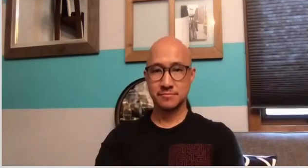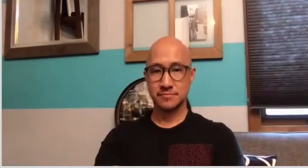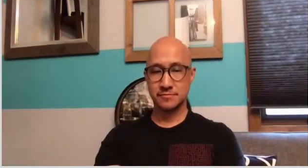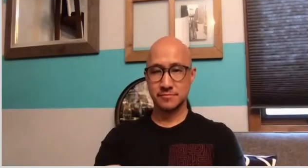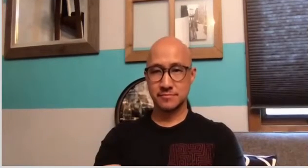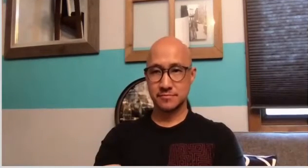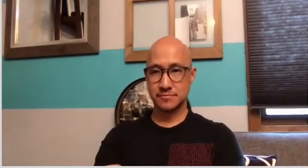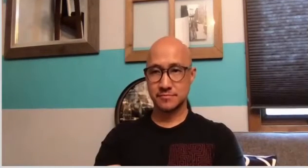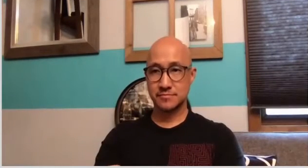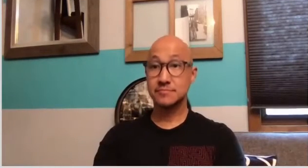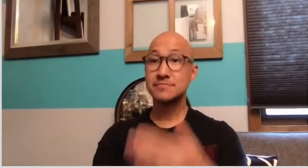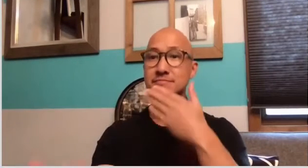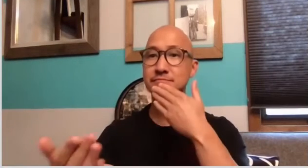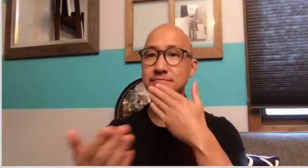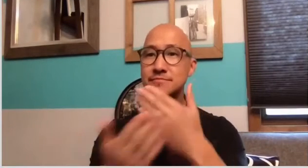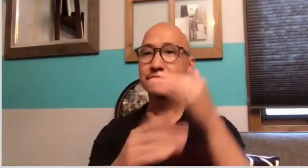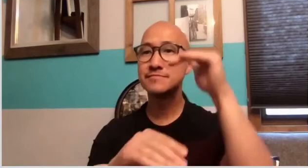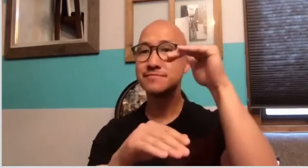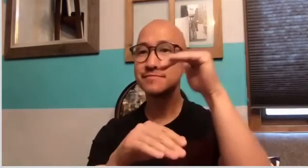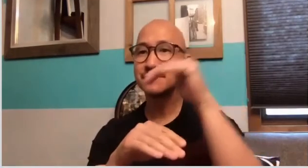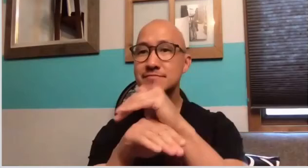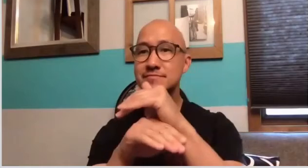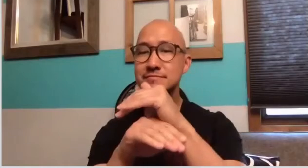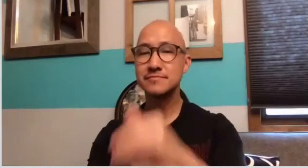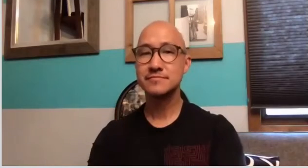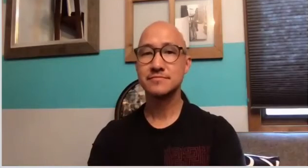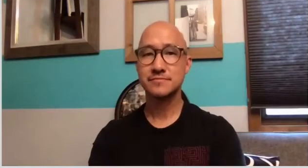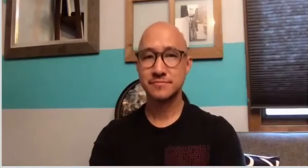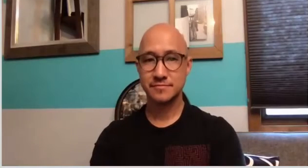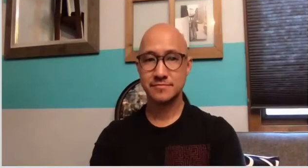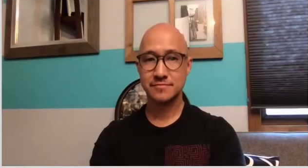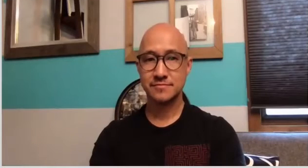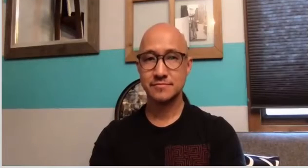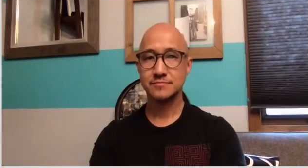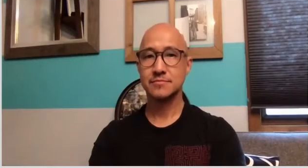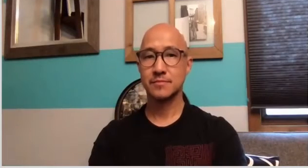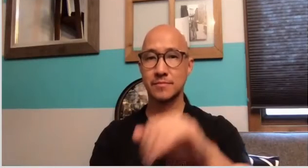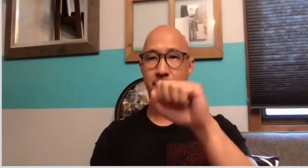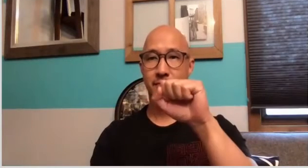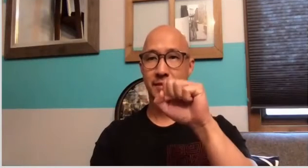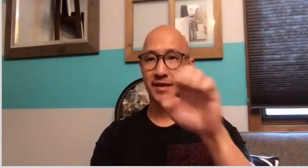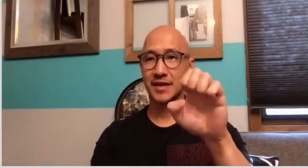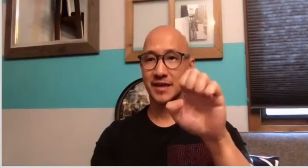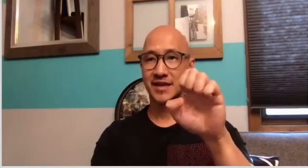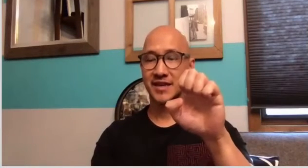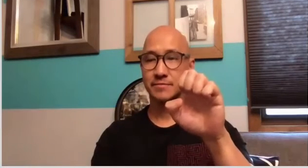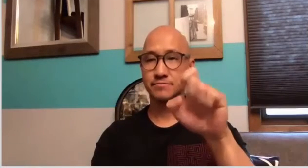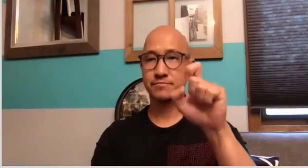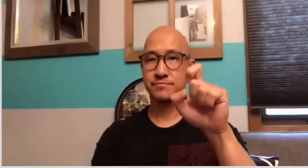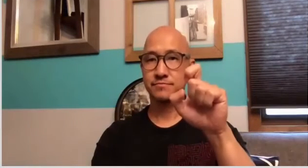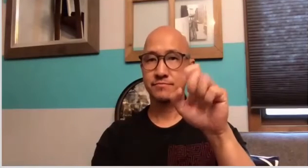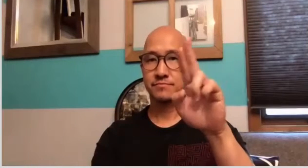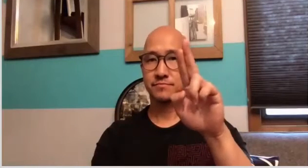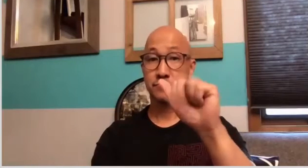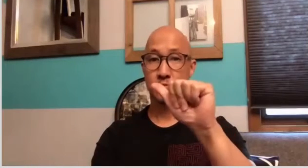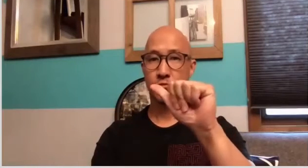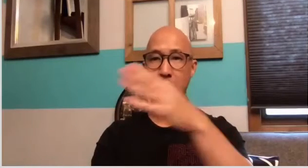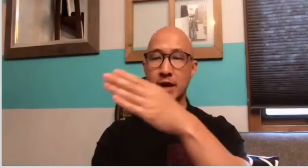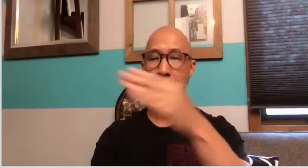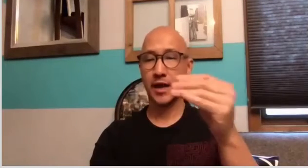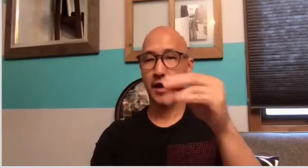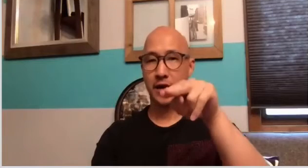Good evening, family. Ezra Nehemiah records the time around 536